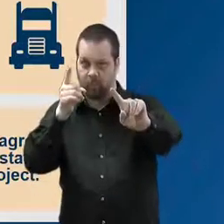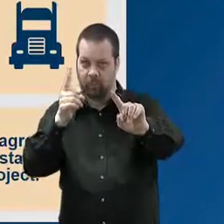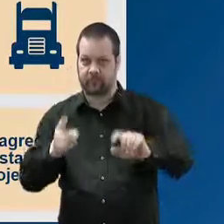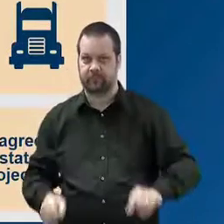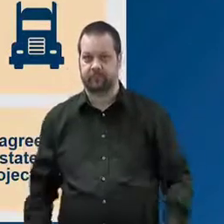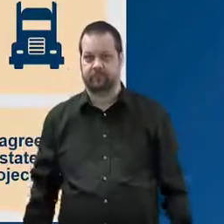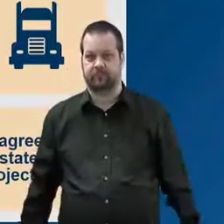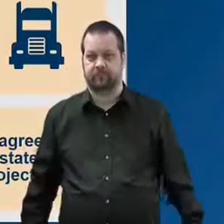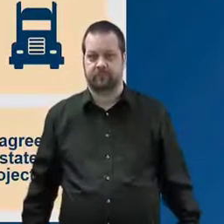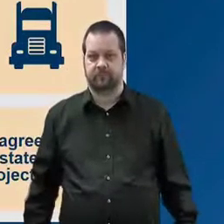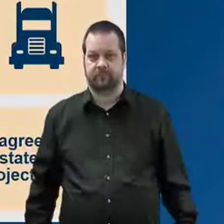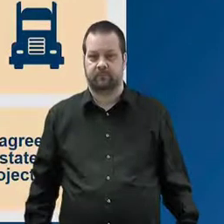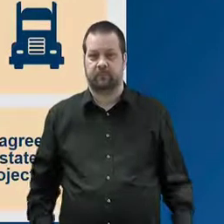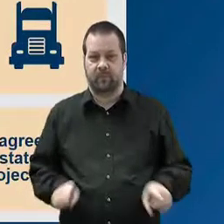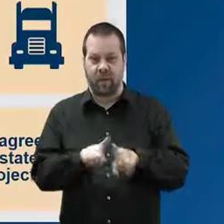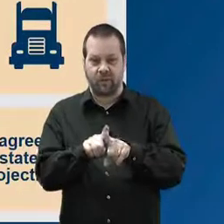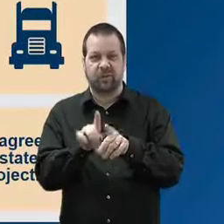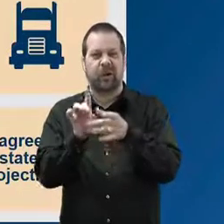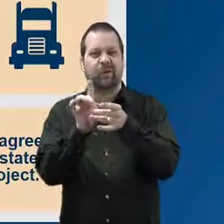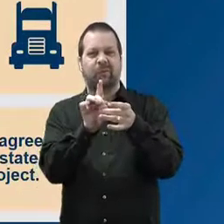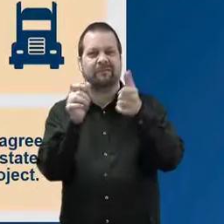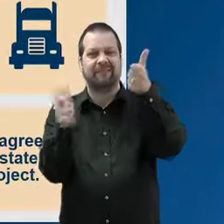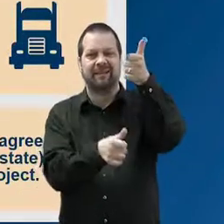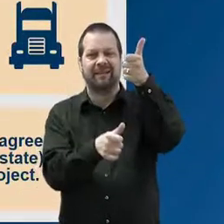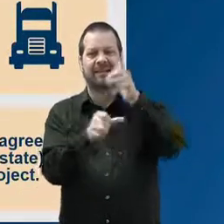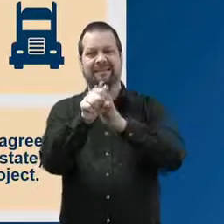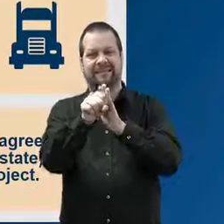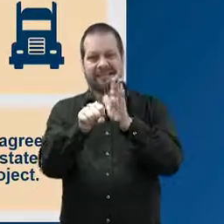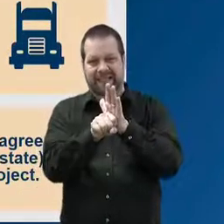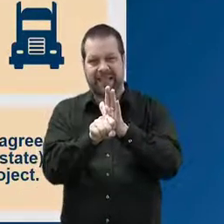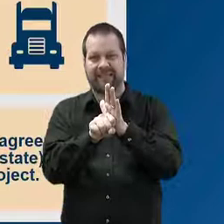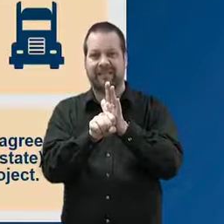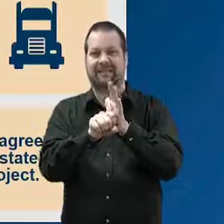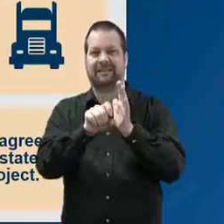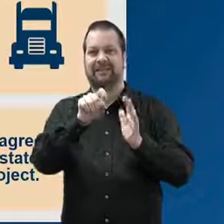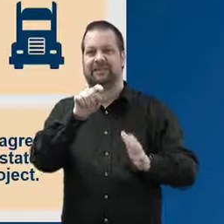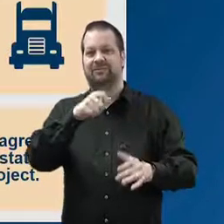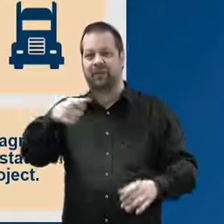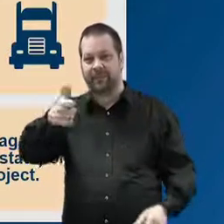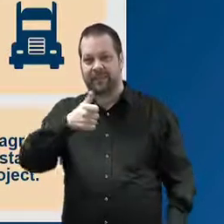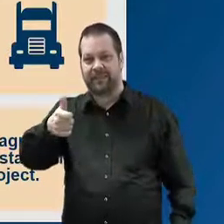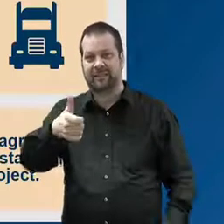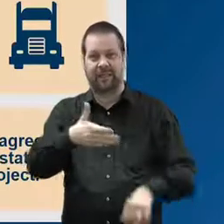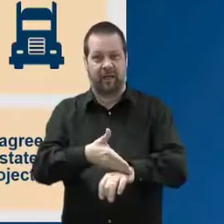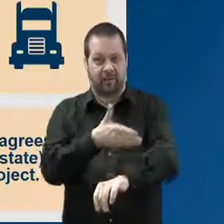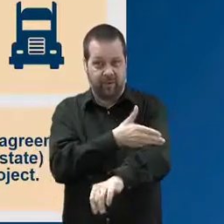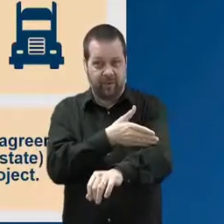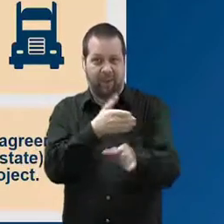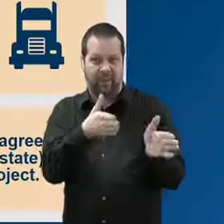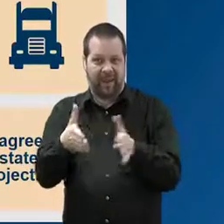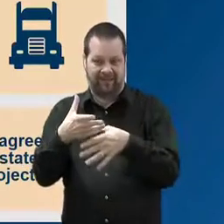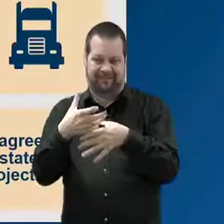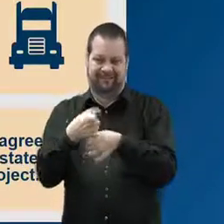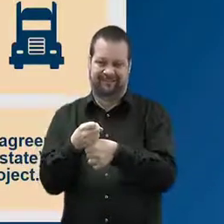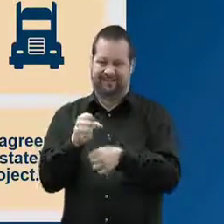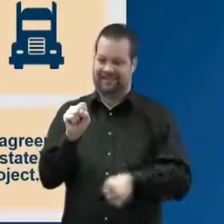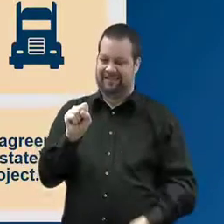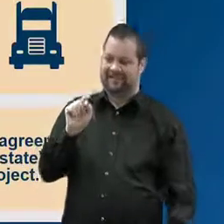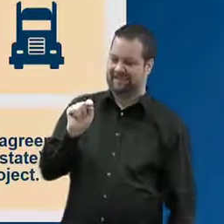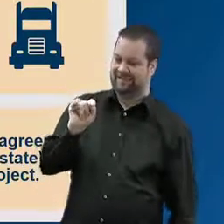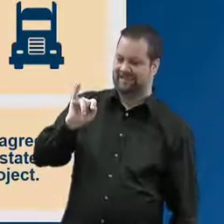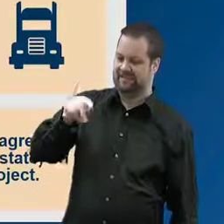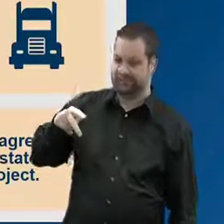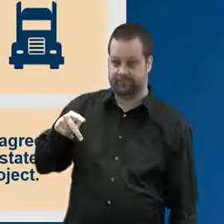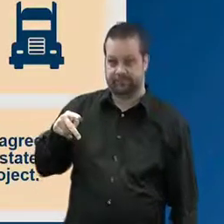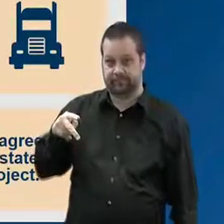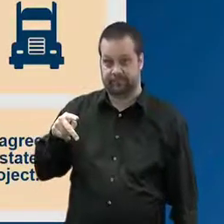STIP. Because of the program rules are established by federal law, no project can receive federal funding unless it is listed in the Rural